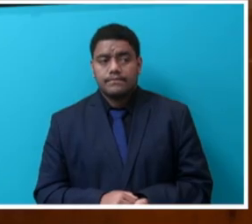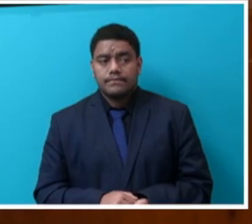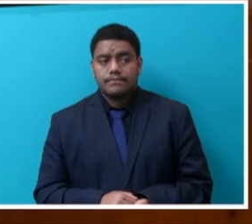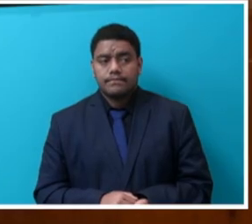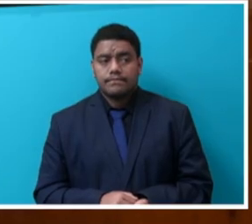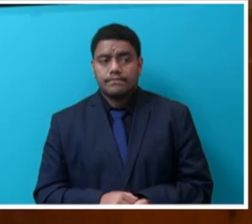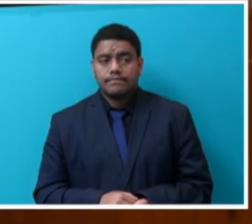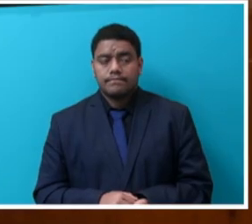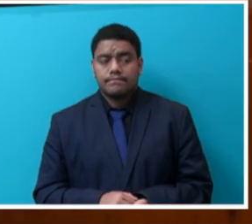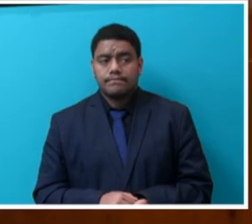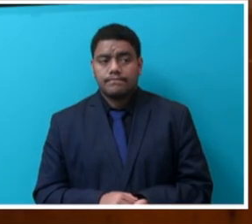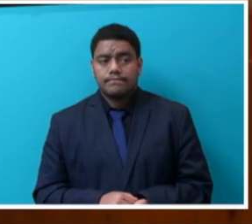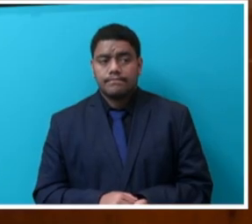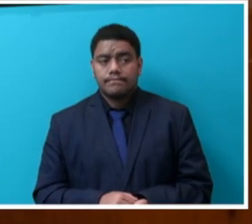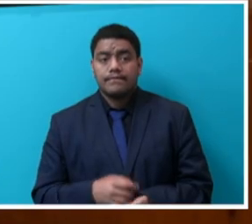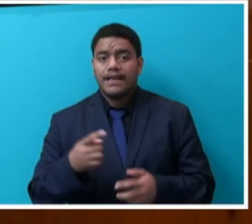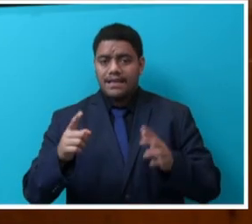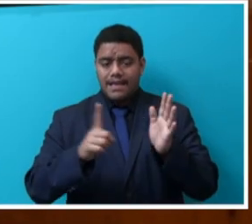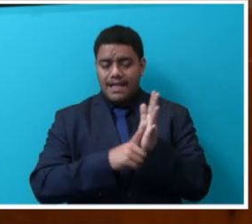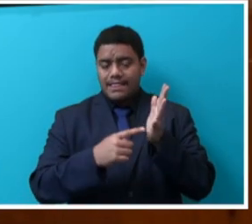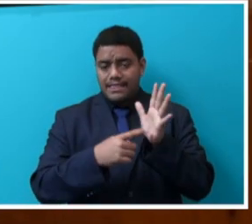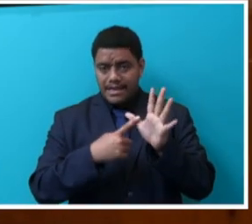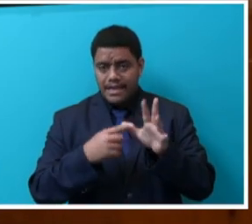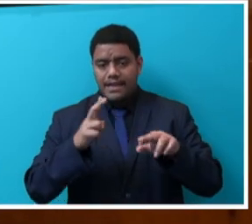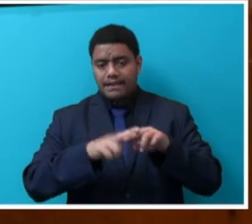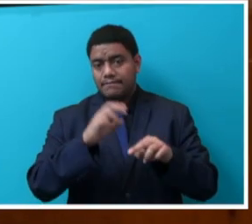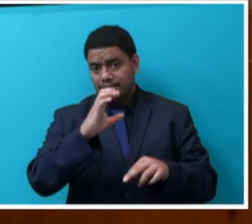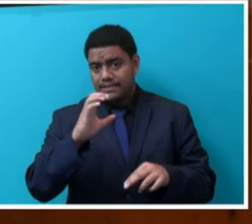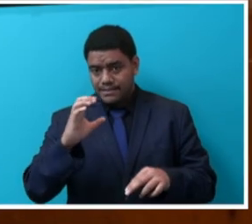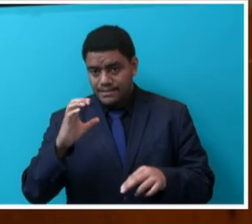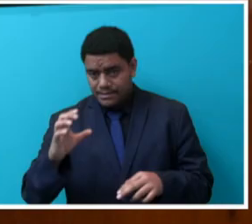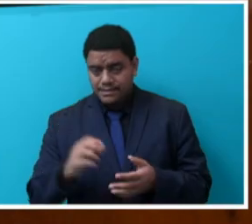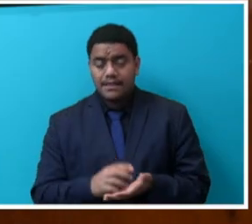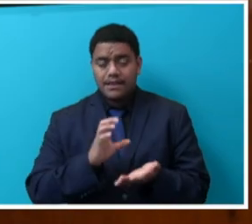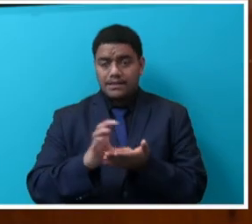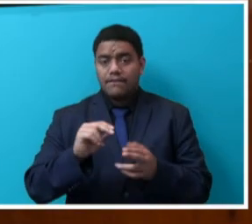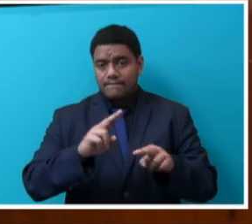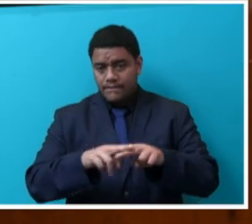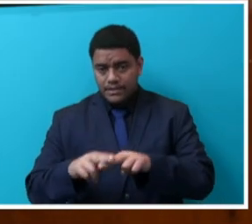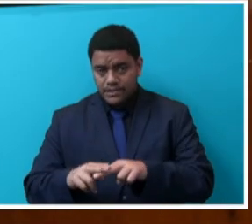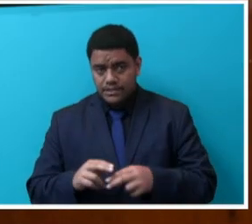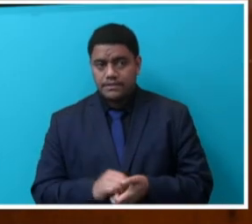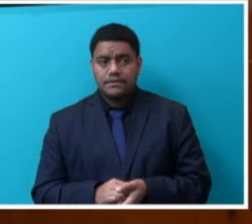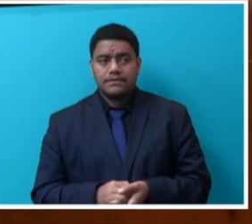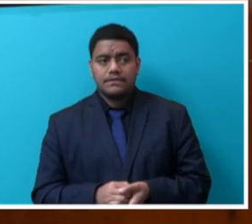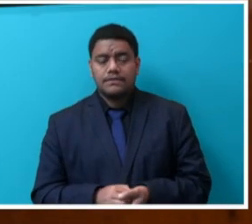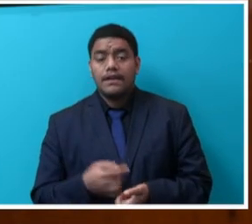from bus operators, LTA, FCCC, the Consumer Council of Fiji, and the Ministry of